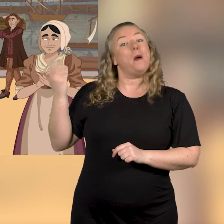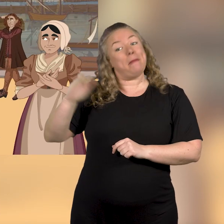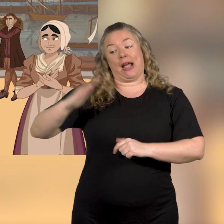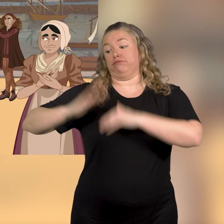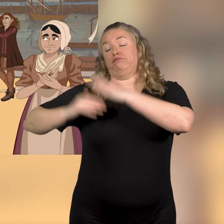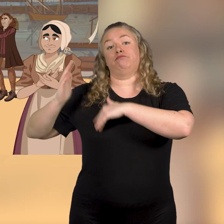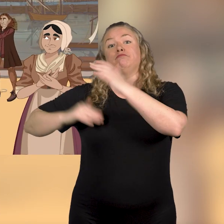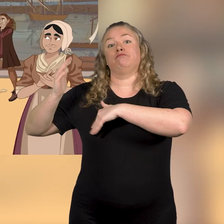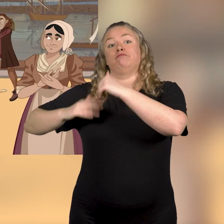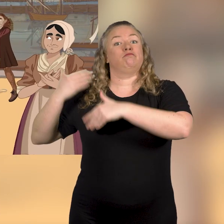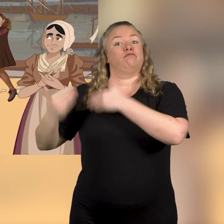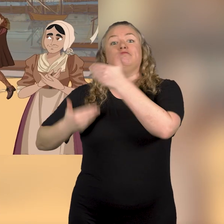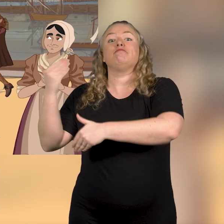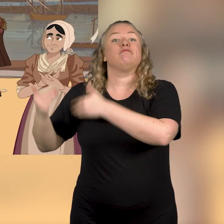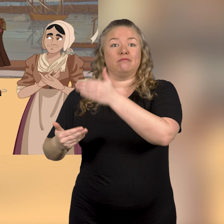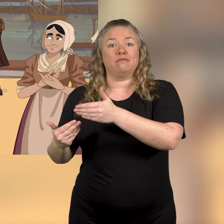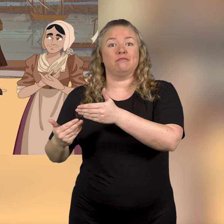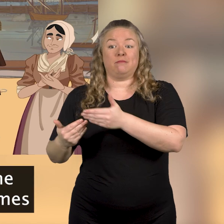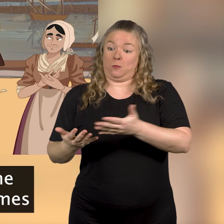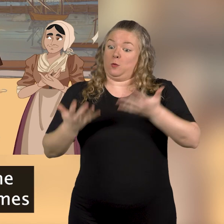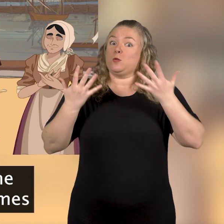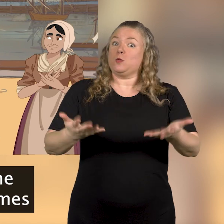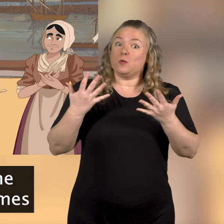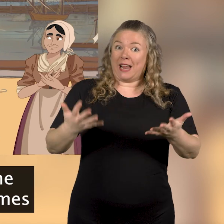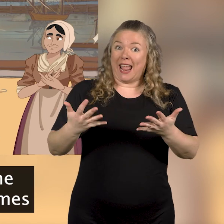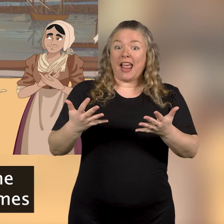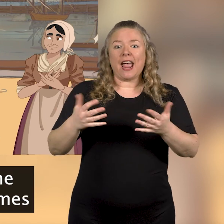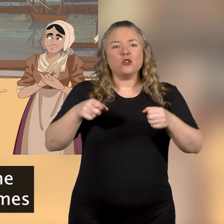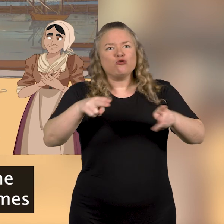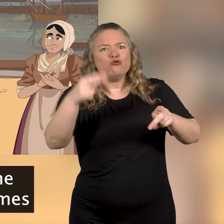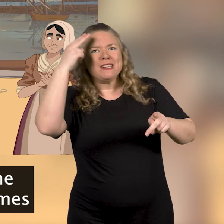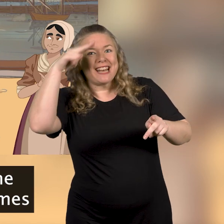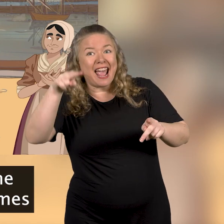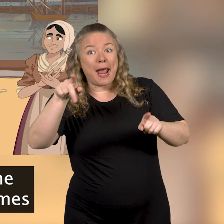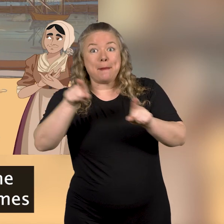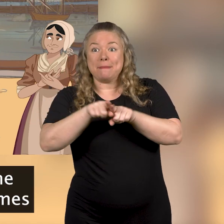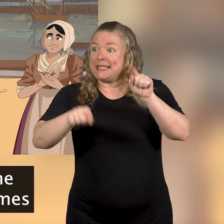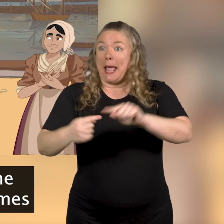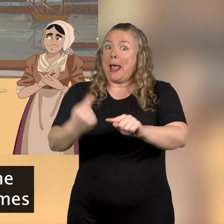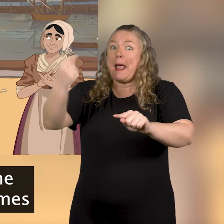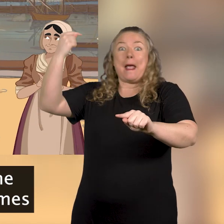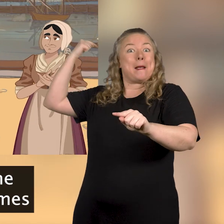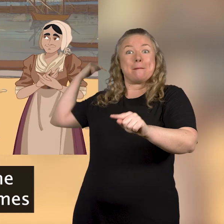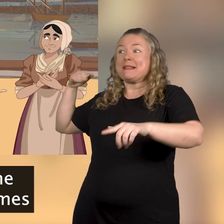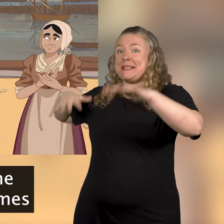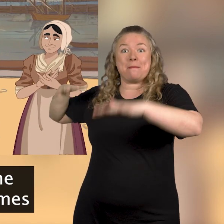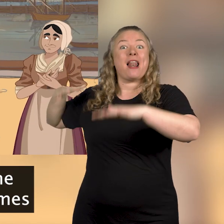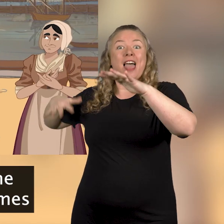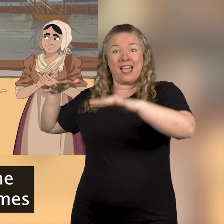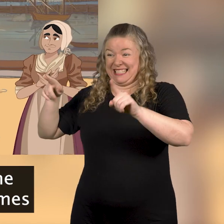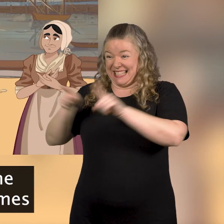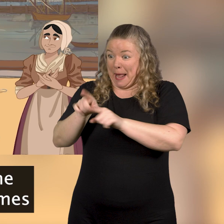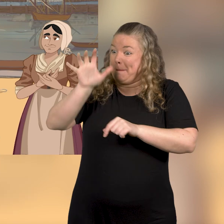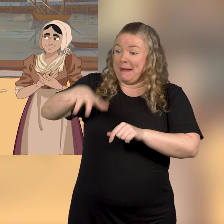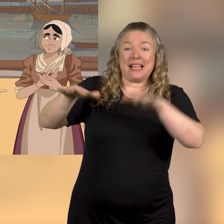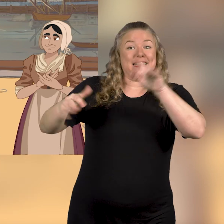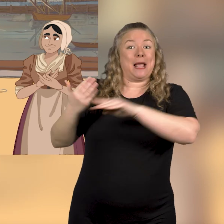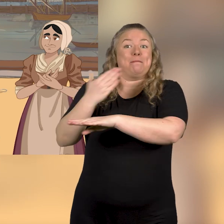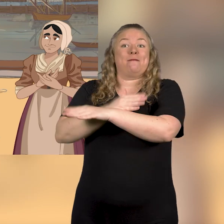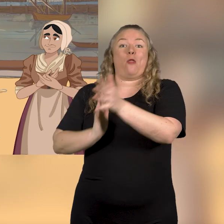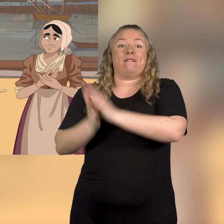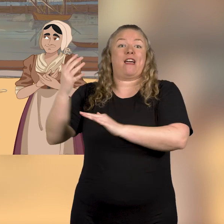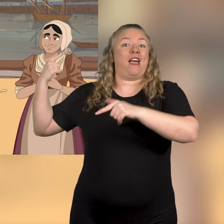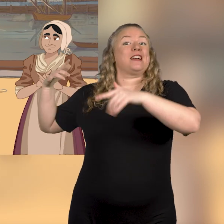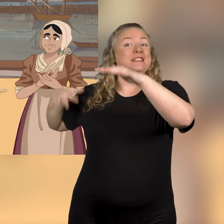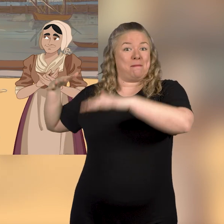started rebuilding where they had lived before. Today, many of the streets in the City of London have the same names and are